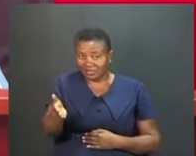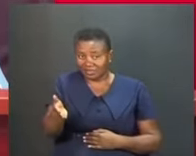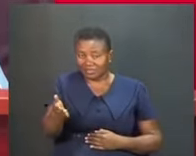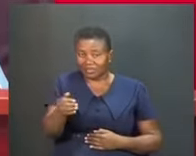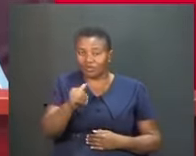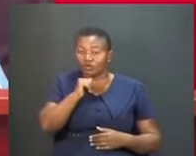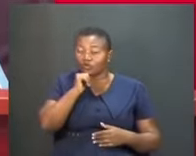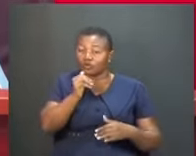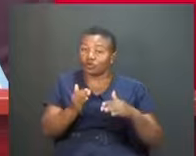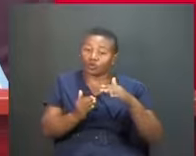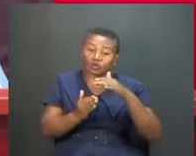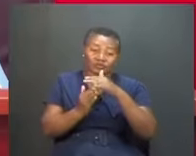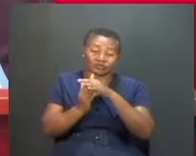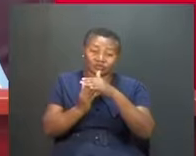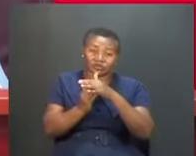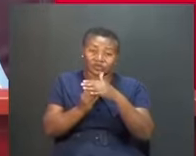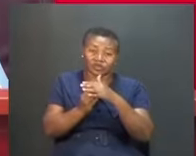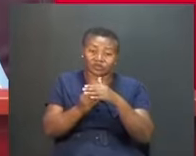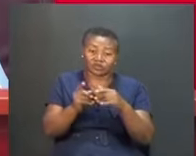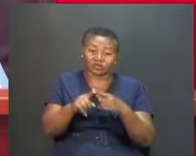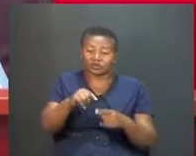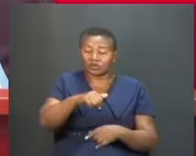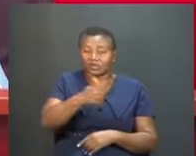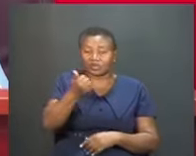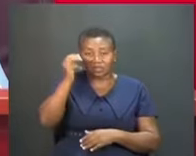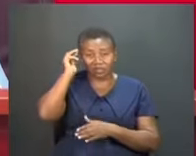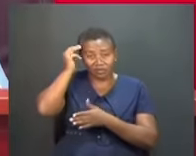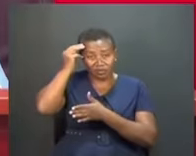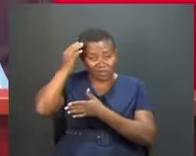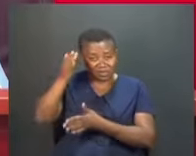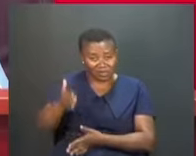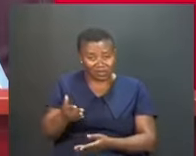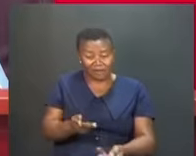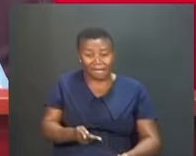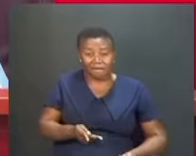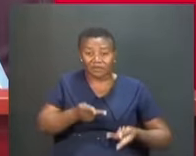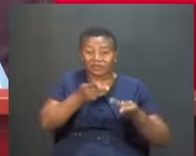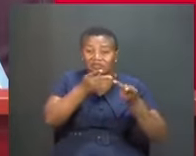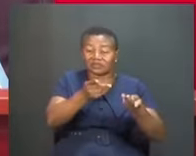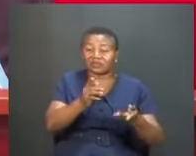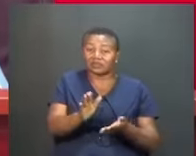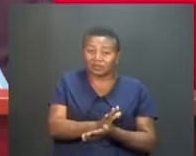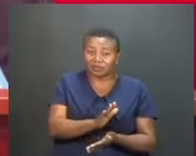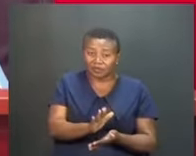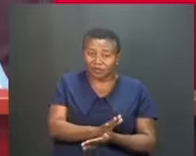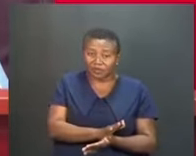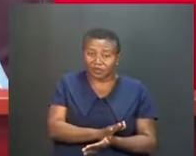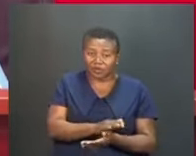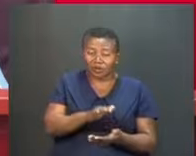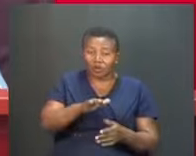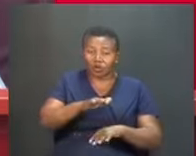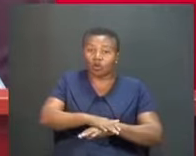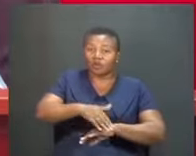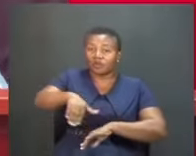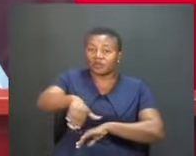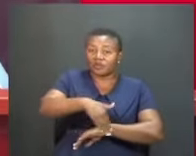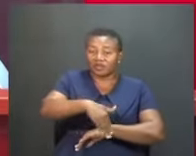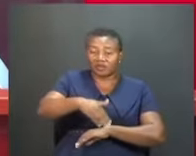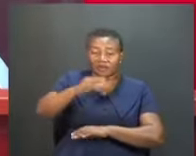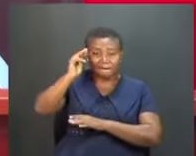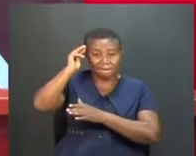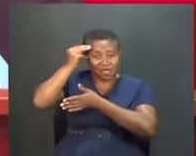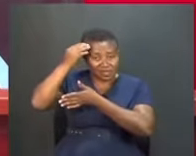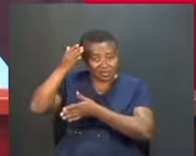object to another minister presenting the paper on behalf of the Minister